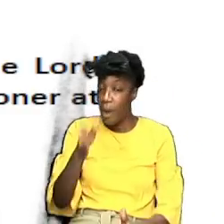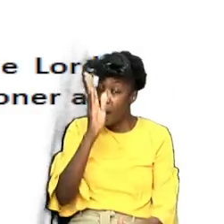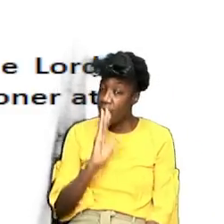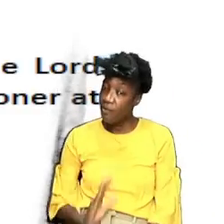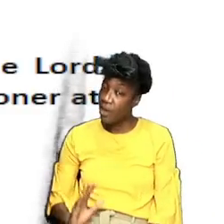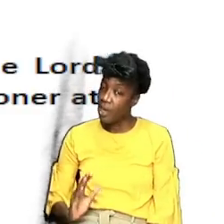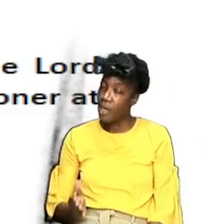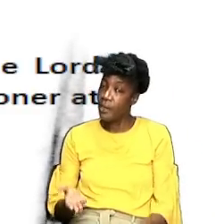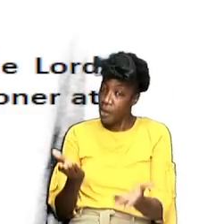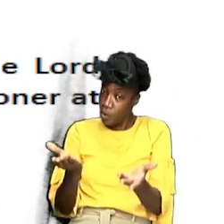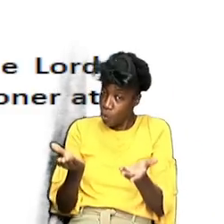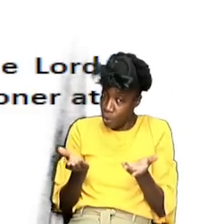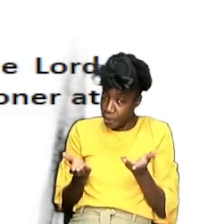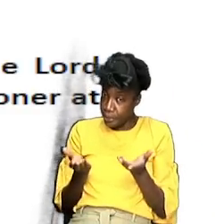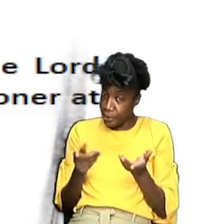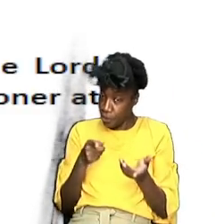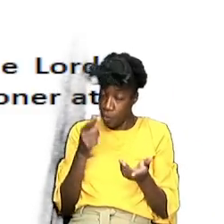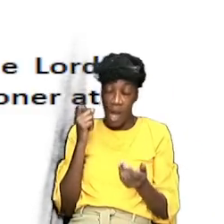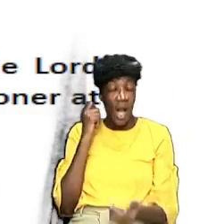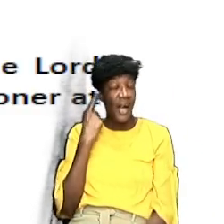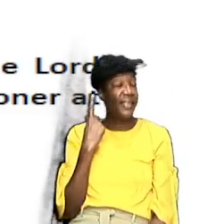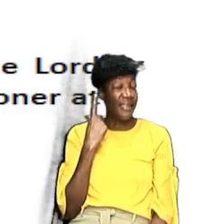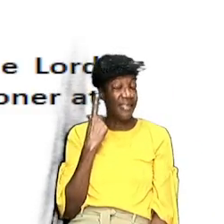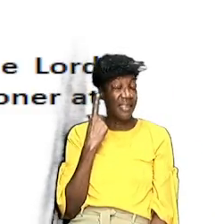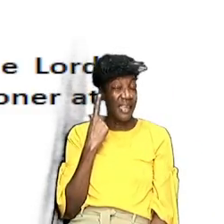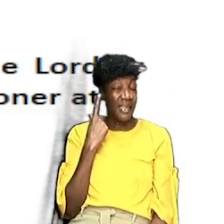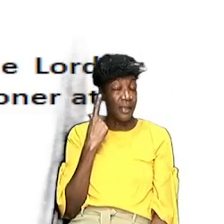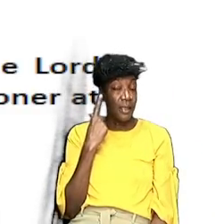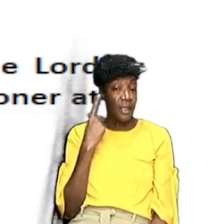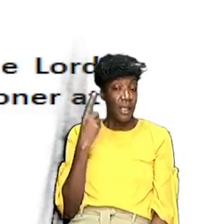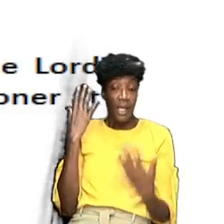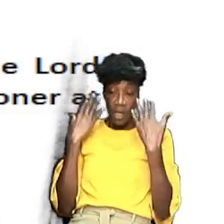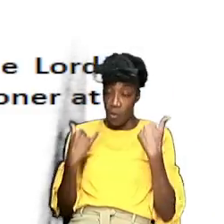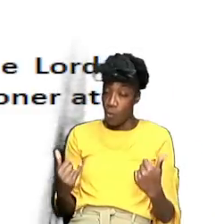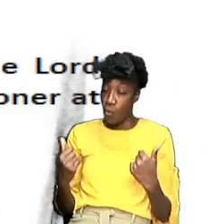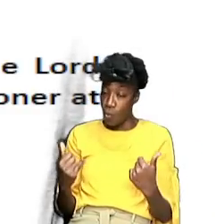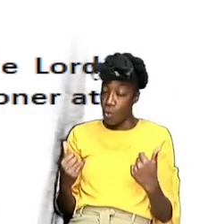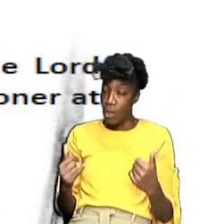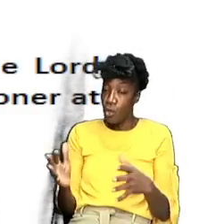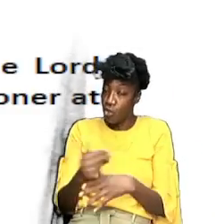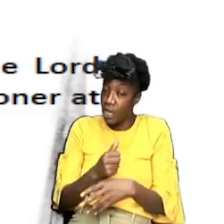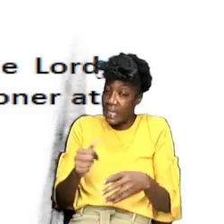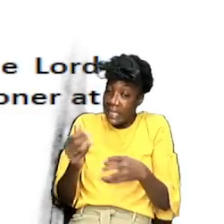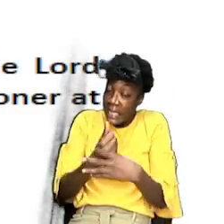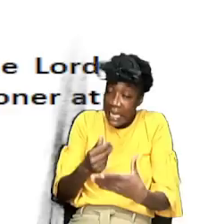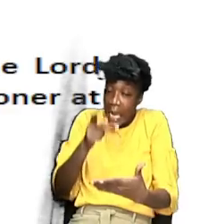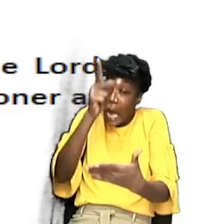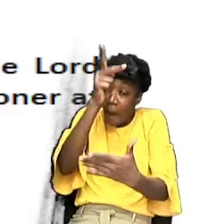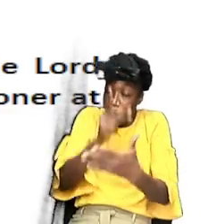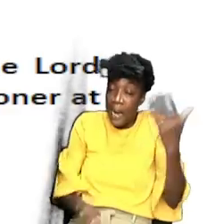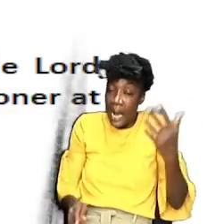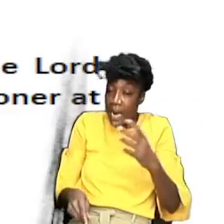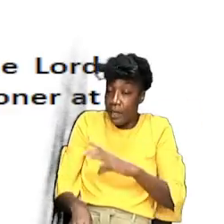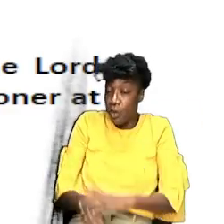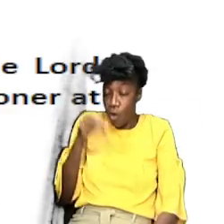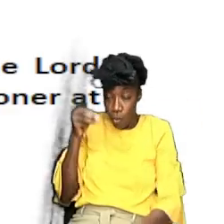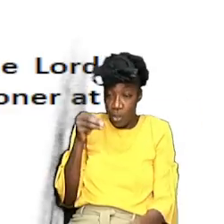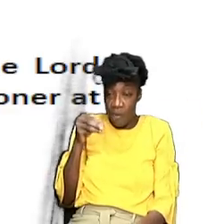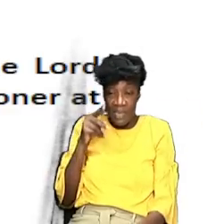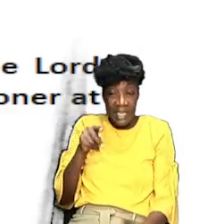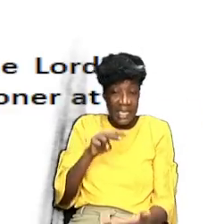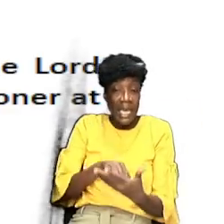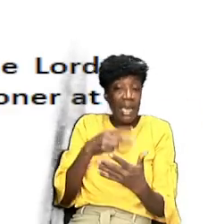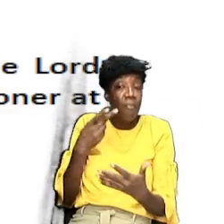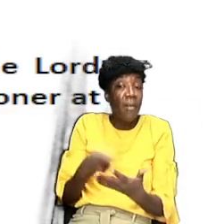we want to understand the whole so that we can take the piece out of it and see the meaning behind what